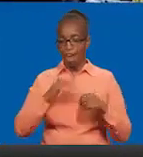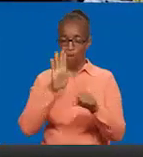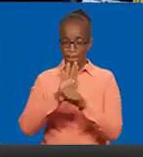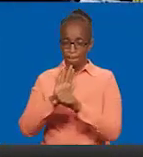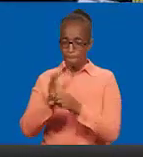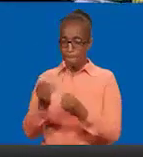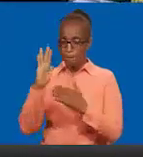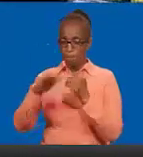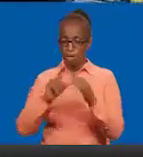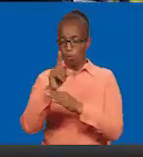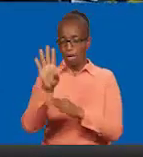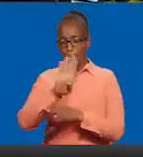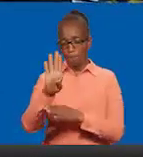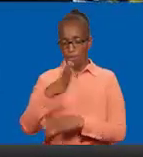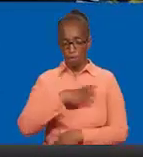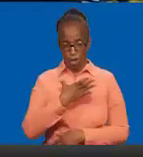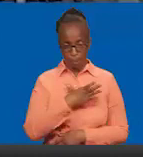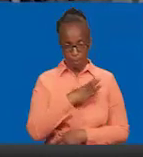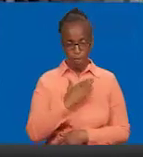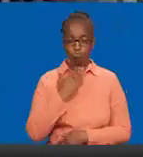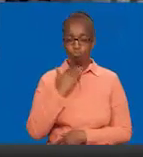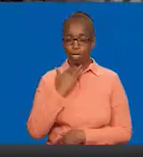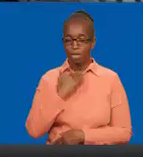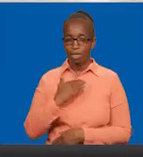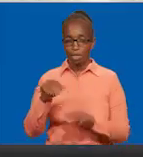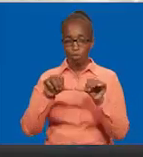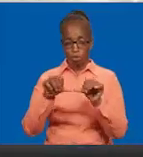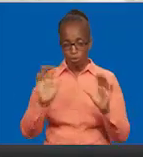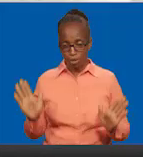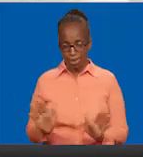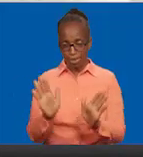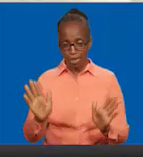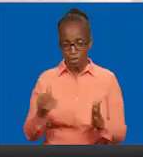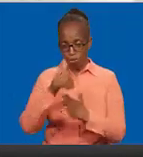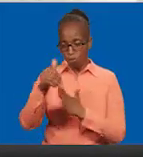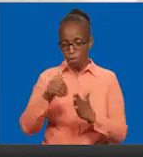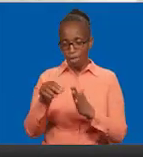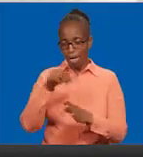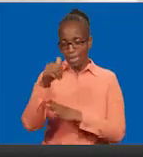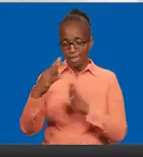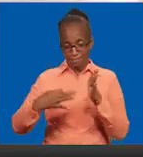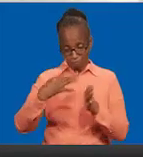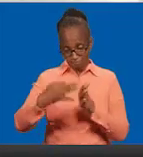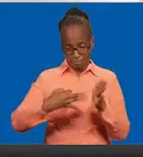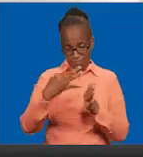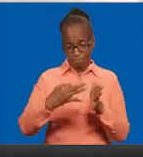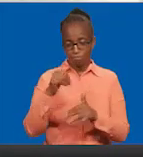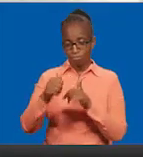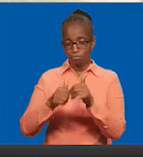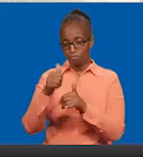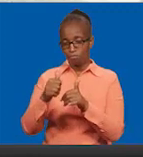na takriban watu zaidi ya bilioni moja. I encourage Square and all the other